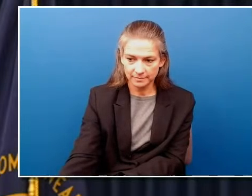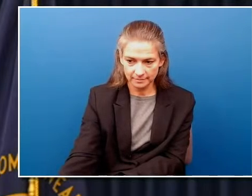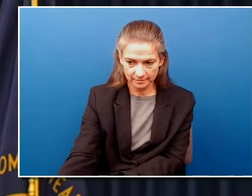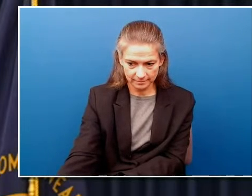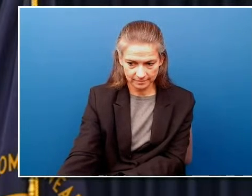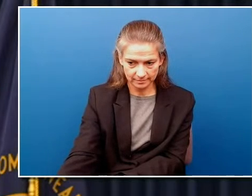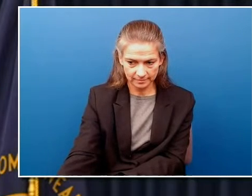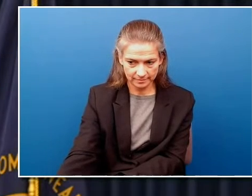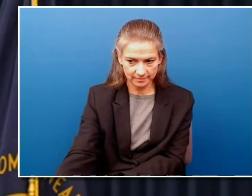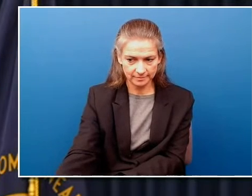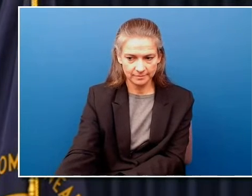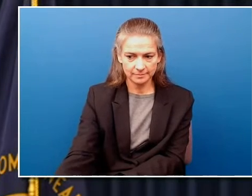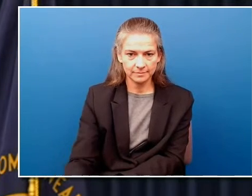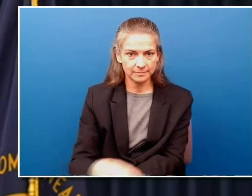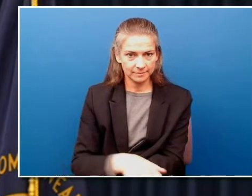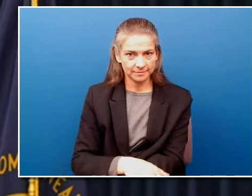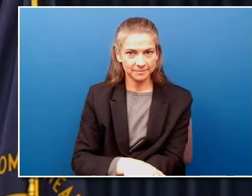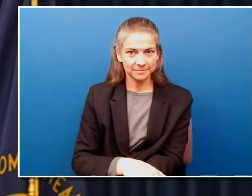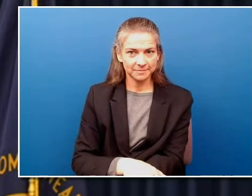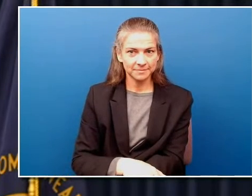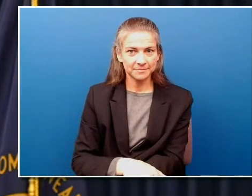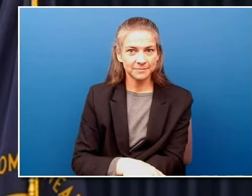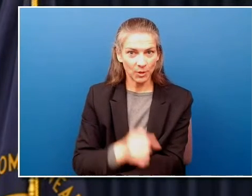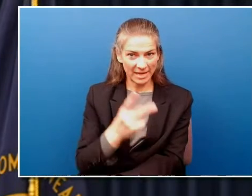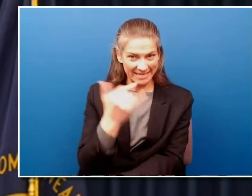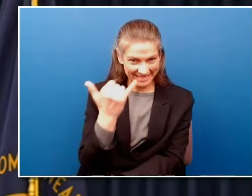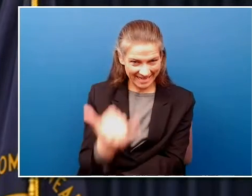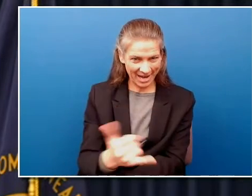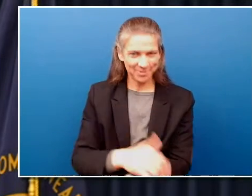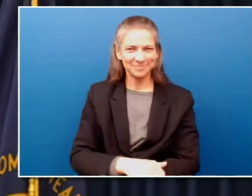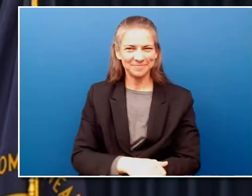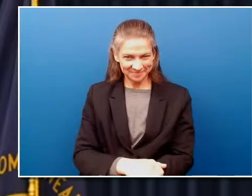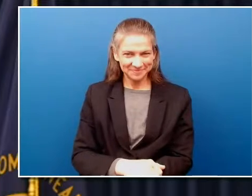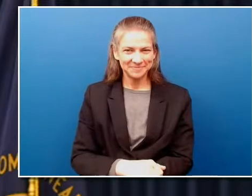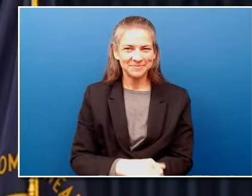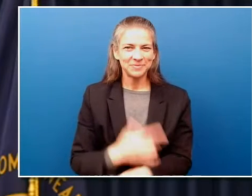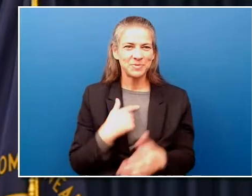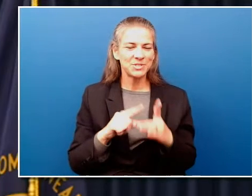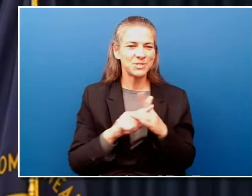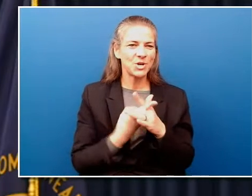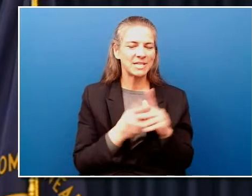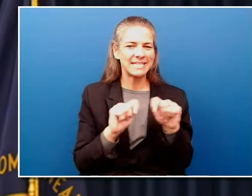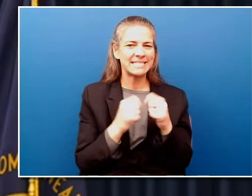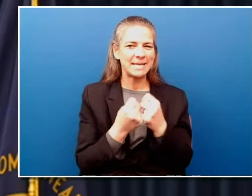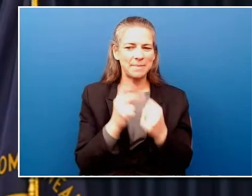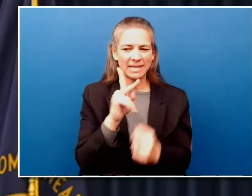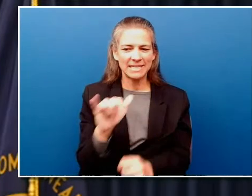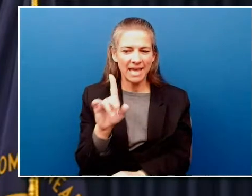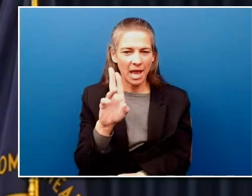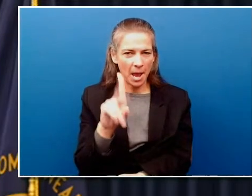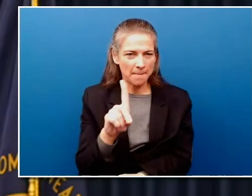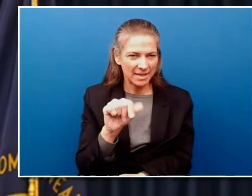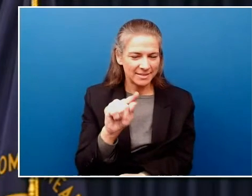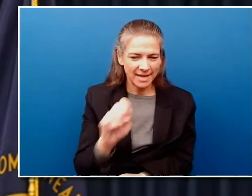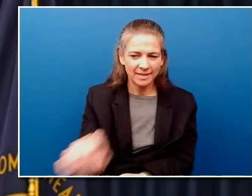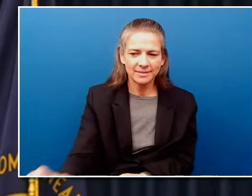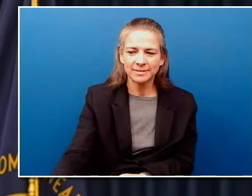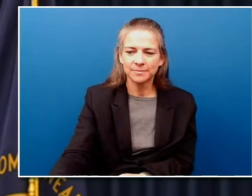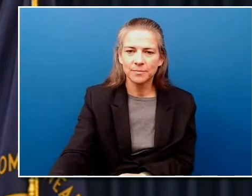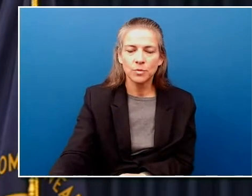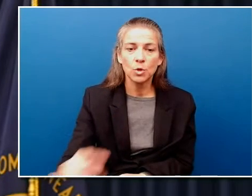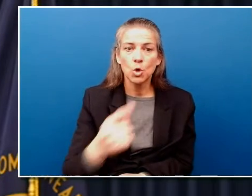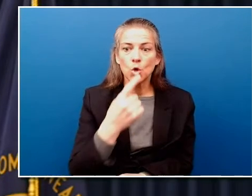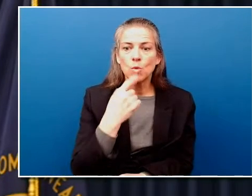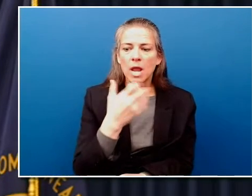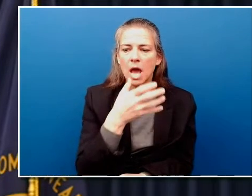All right, now we'll move to how we normally start these Team Kentucky updates, and that is with our red hot economy. Since